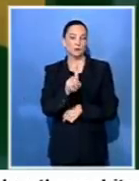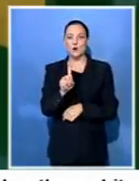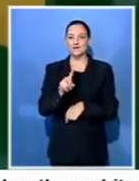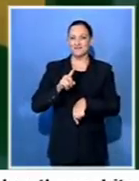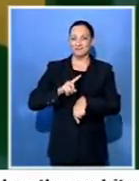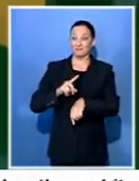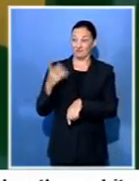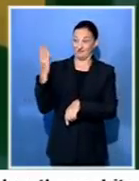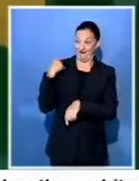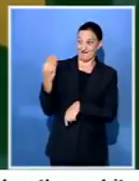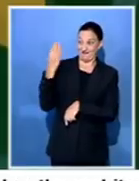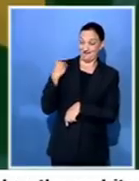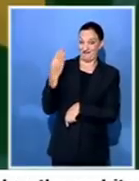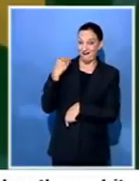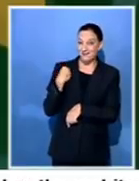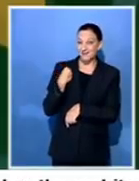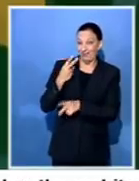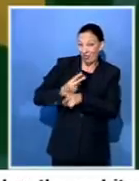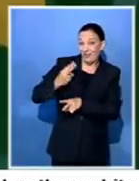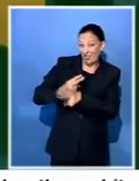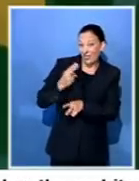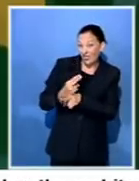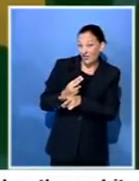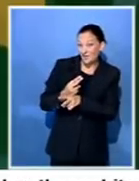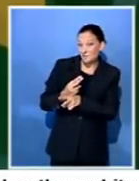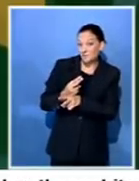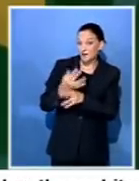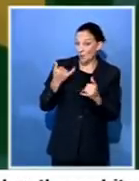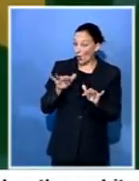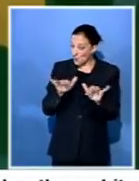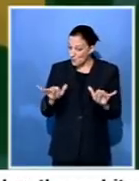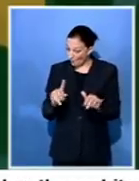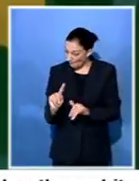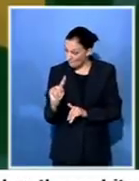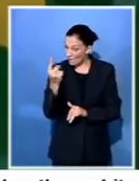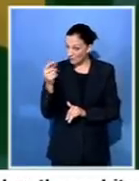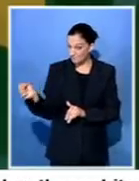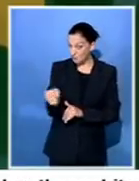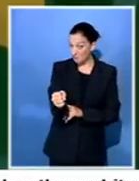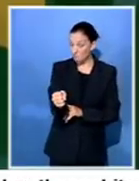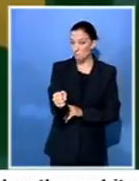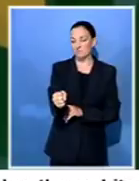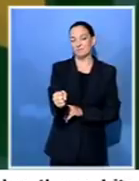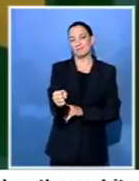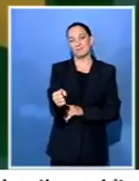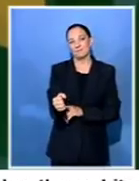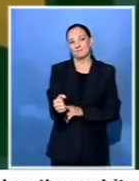time and time again. Are we putting our people first?